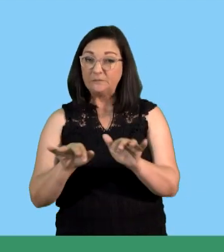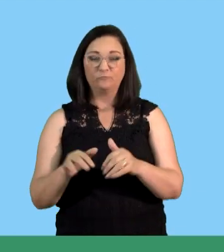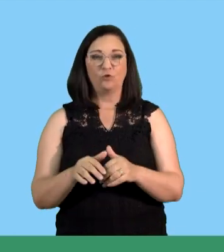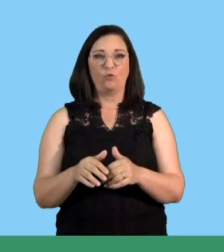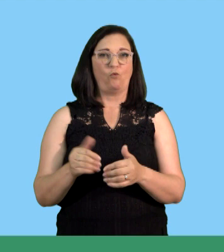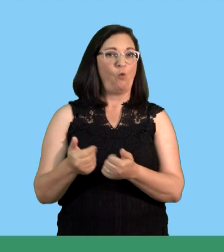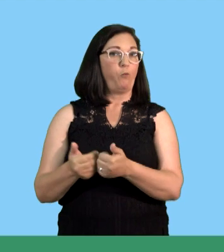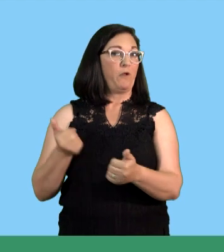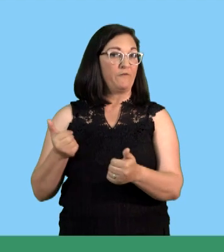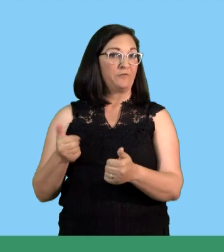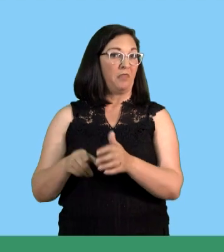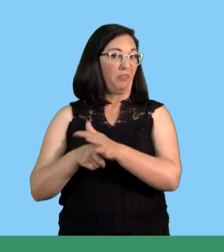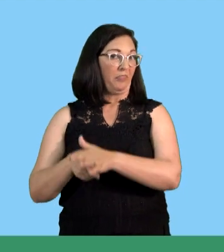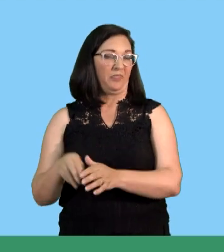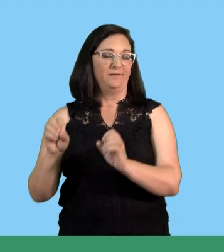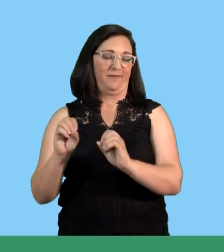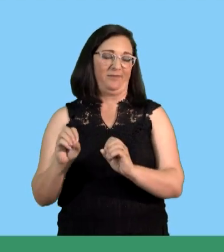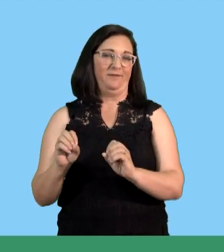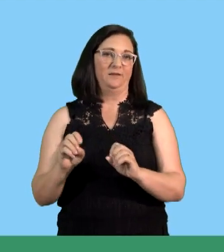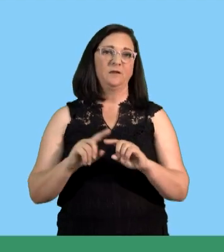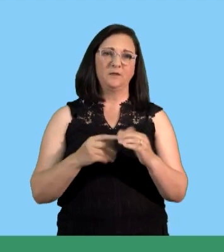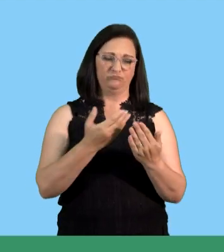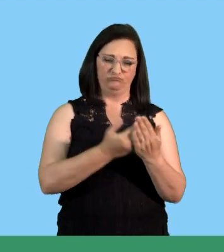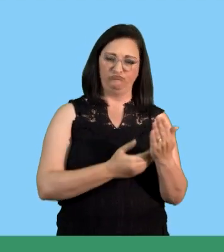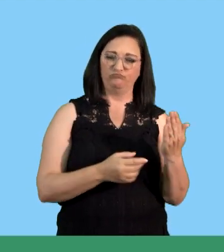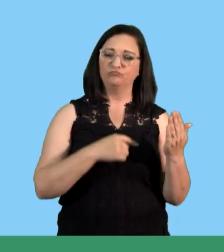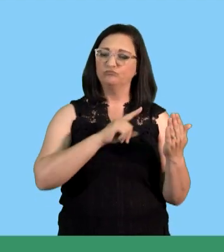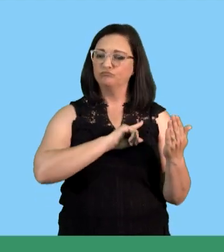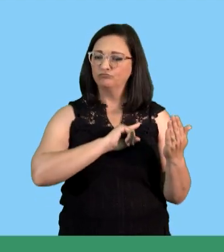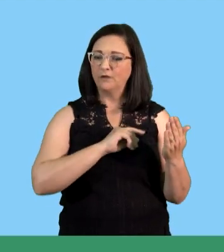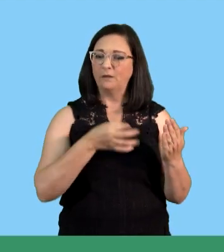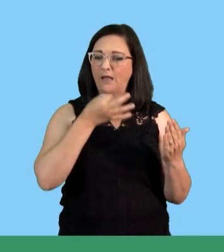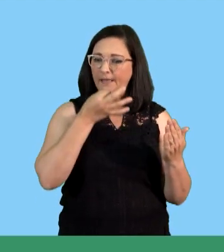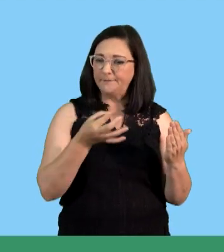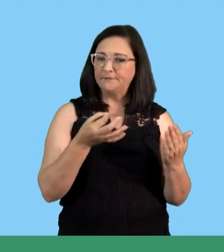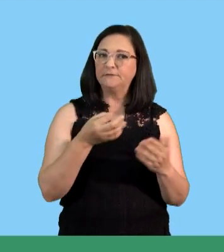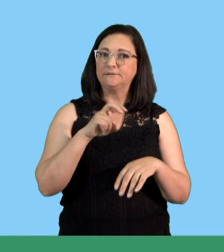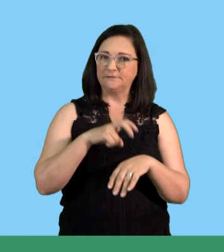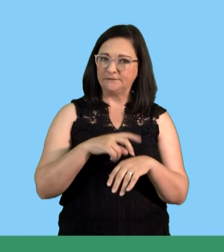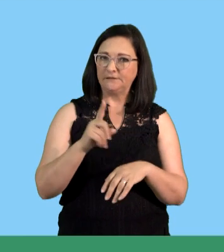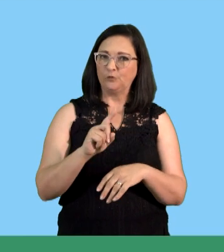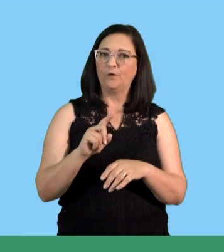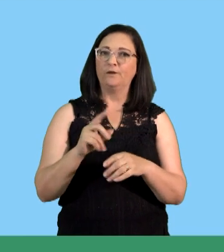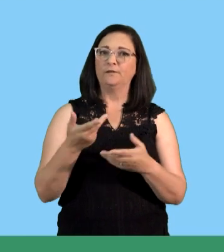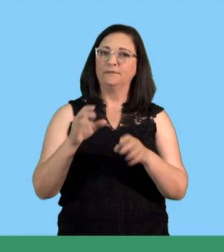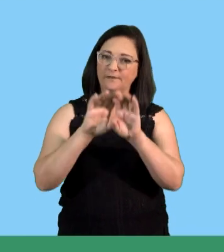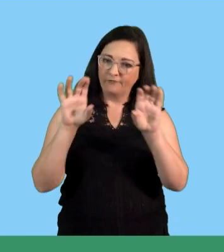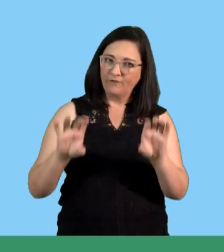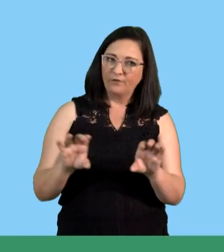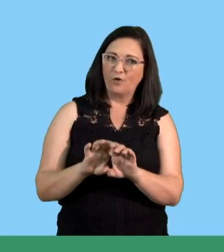a disadvantage. Right. Applicants must submit the application forms and certified copies of